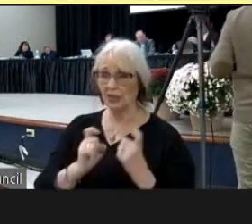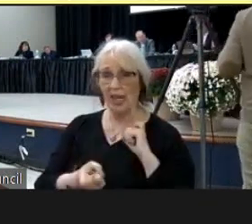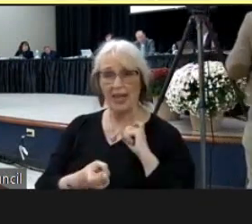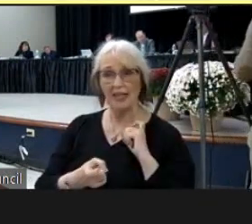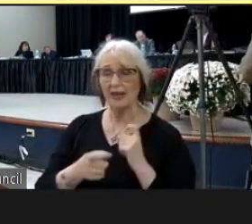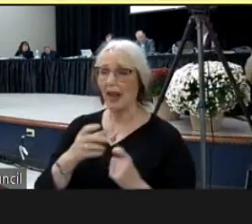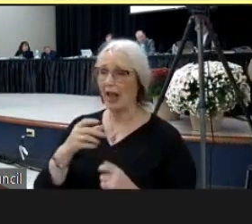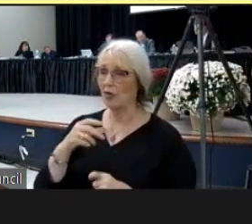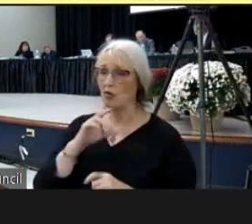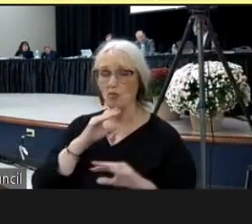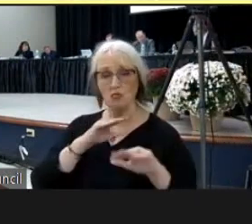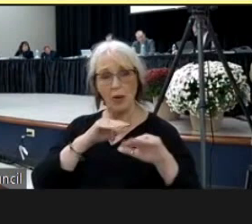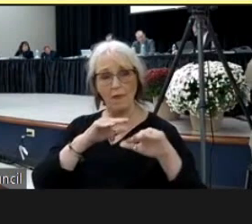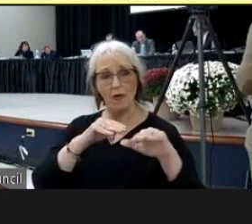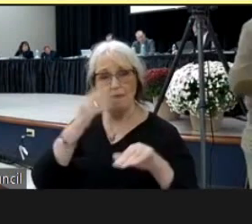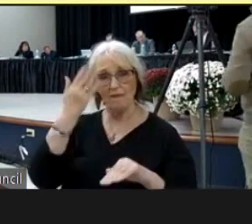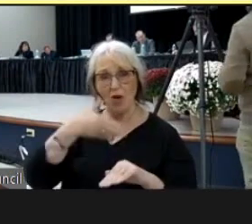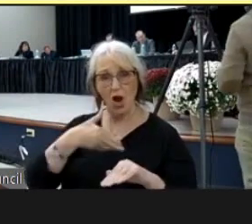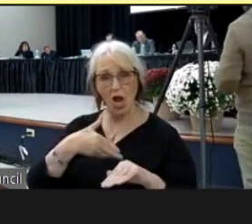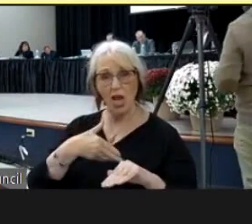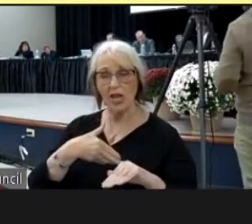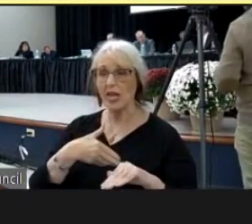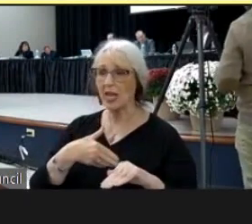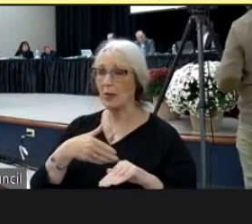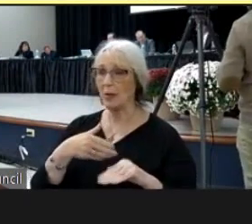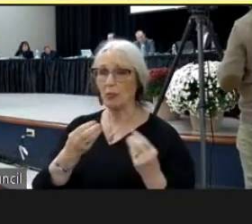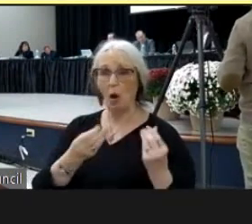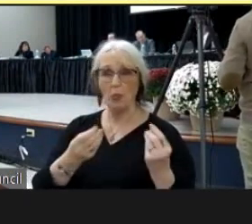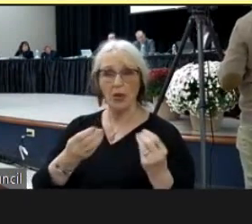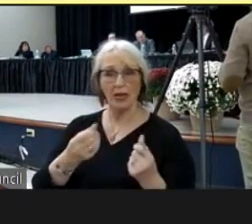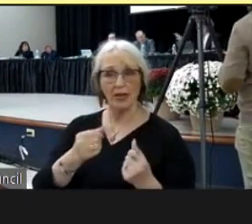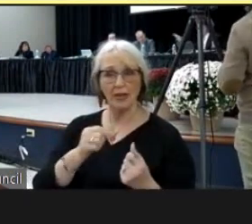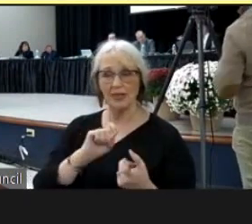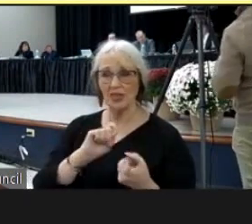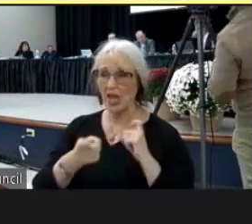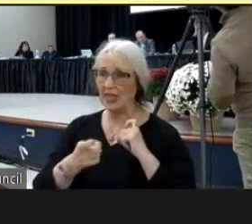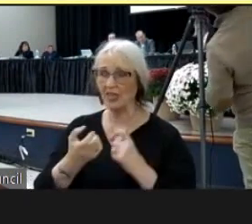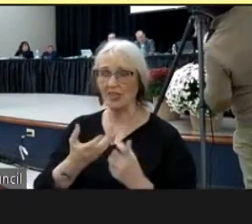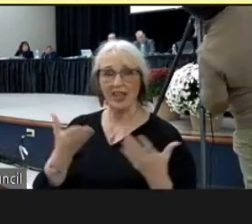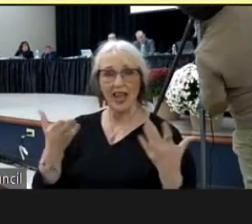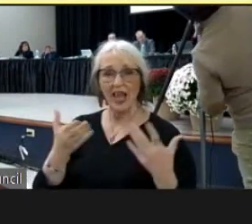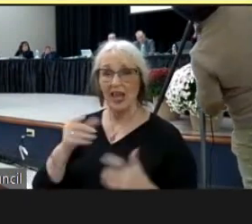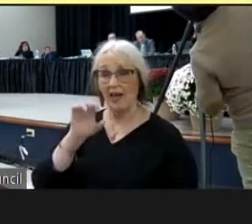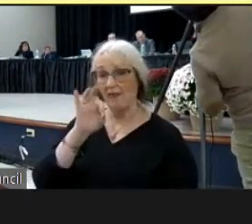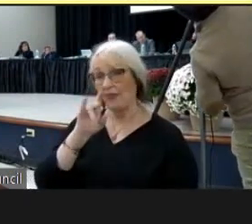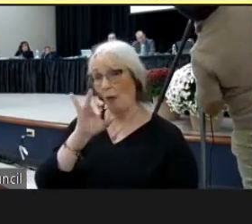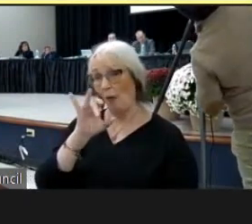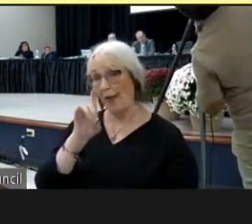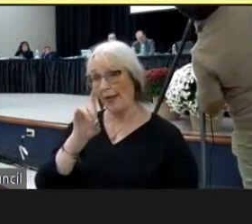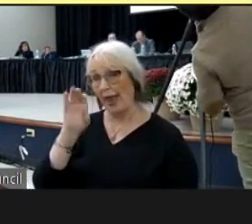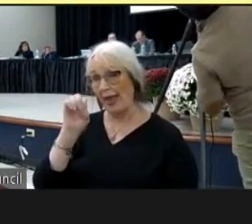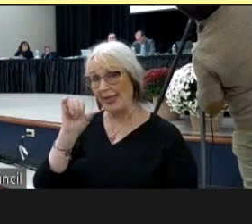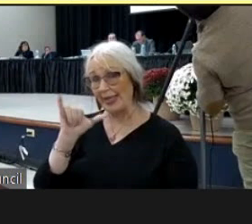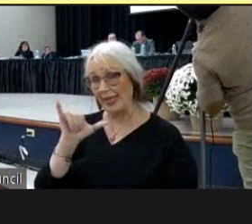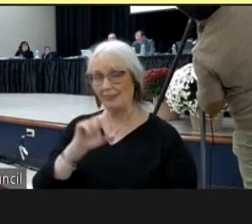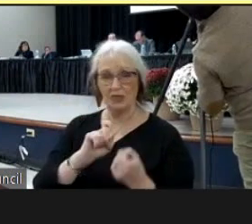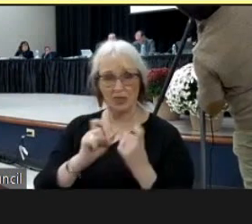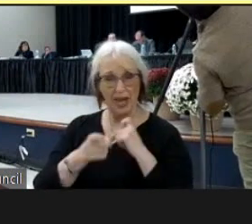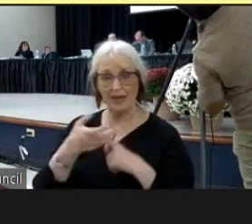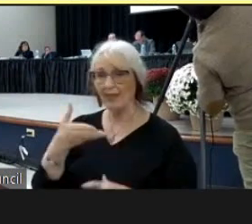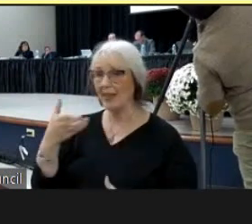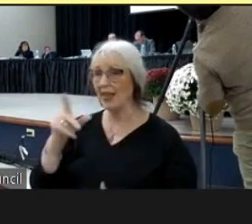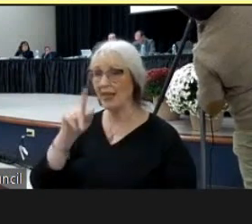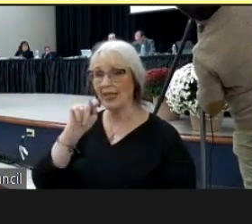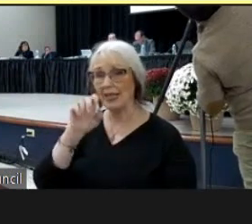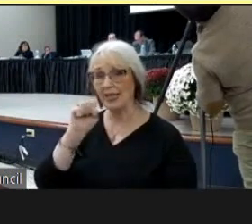Riverfront project, game changer, Steam Center, game changer, Floyd Casey redevelopment, game changer, TSTC